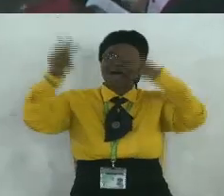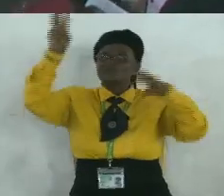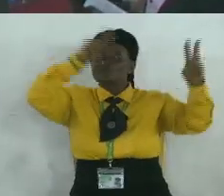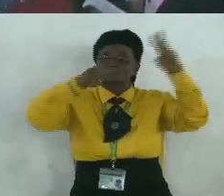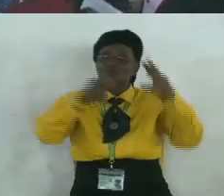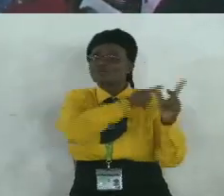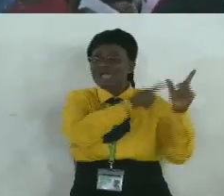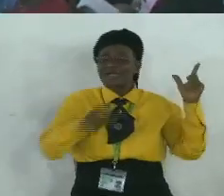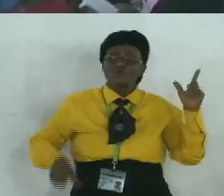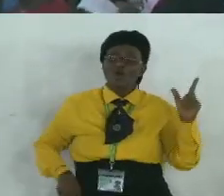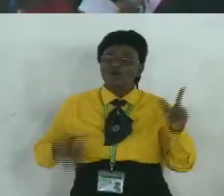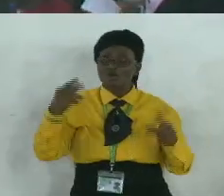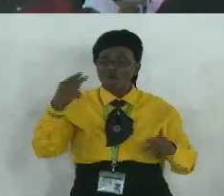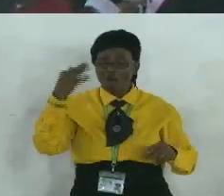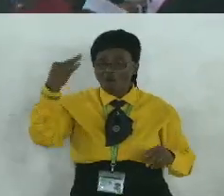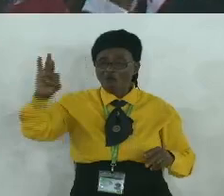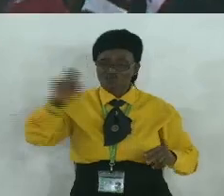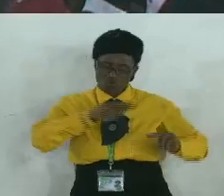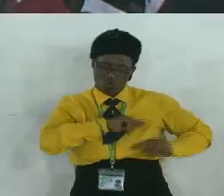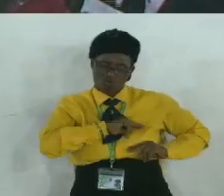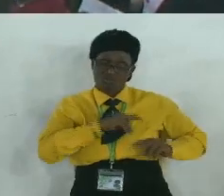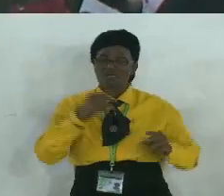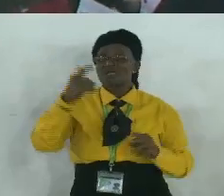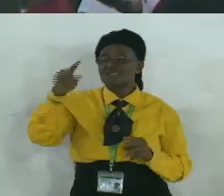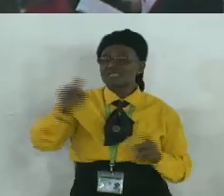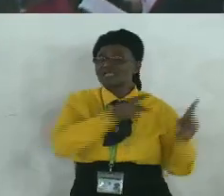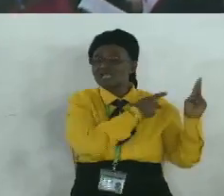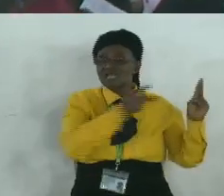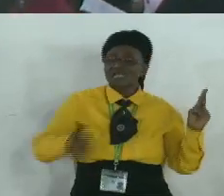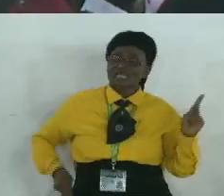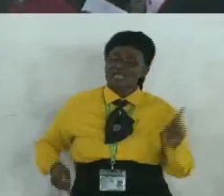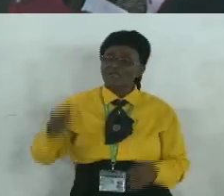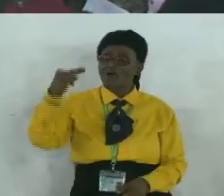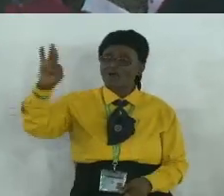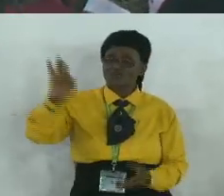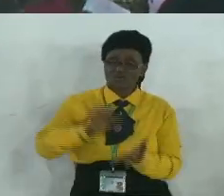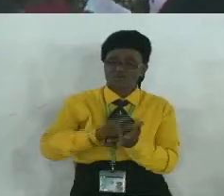The Lord of hosts. The King of glory.